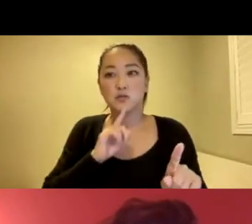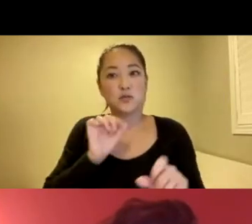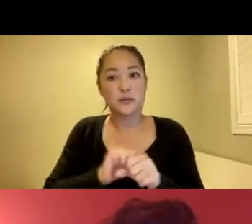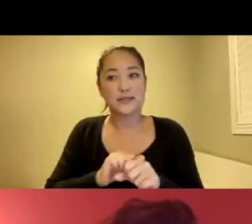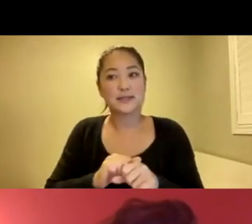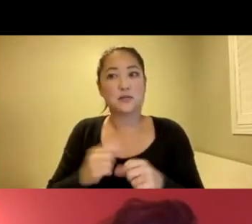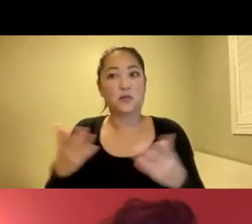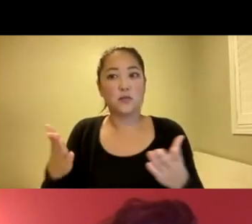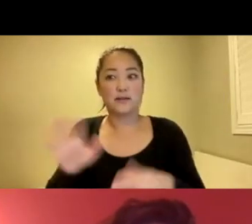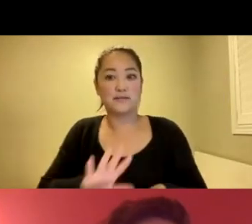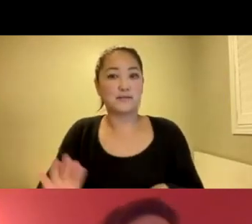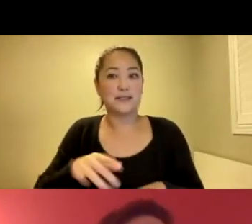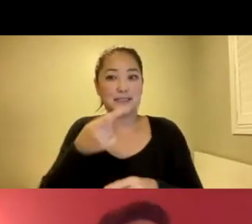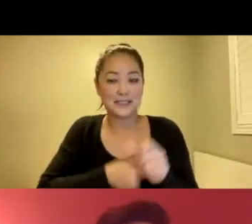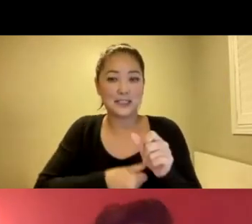real.